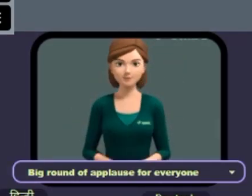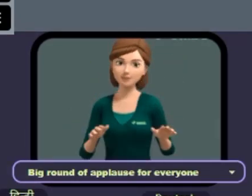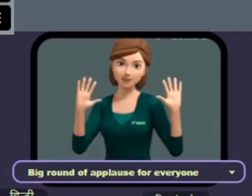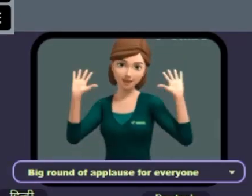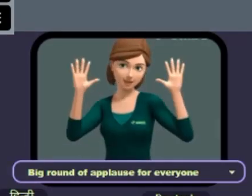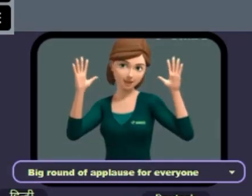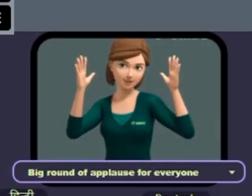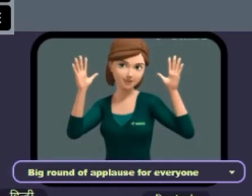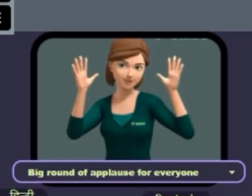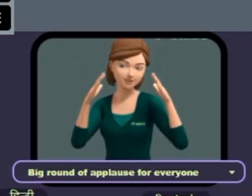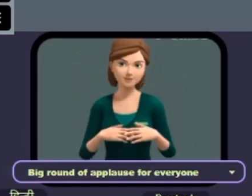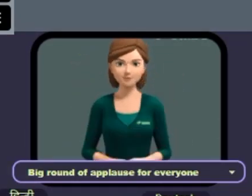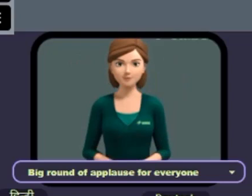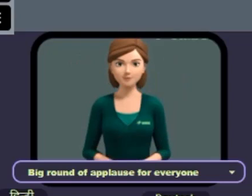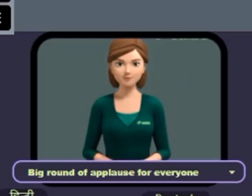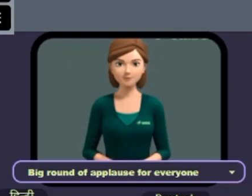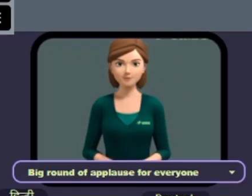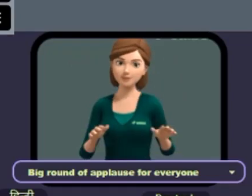teacher can